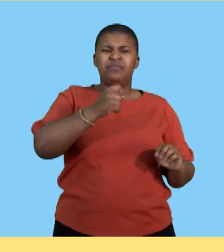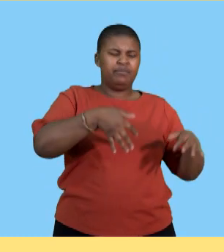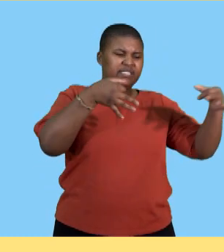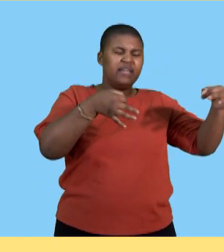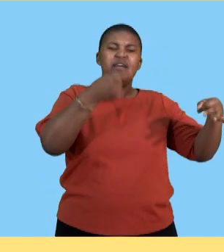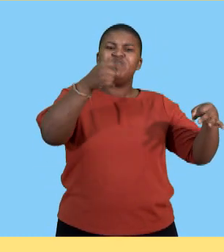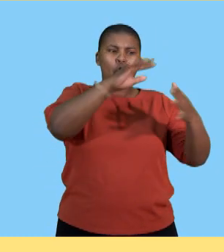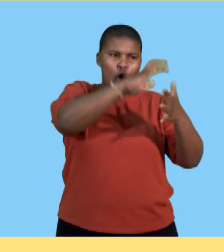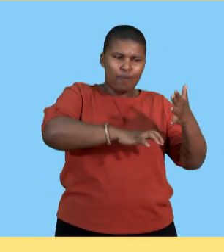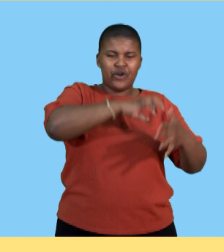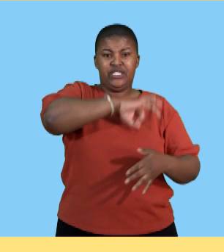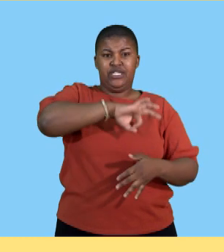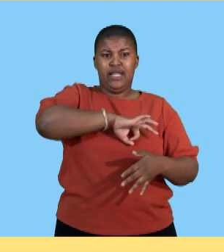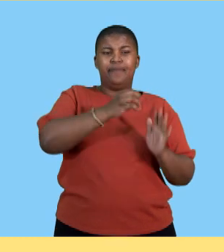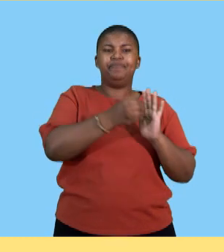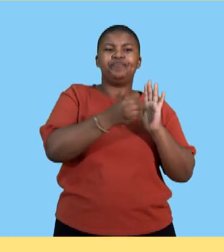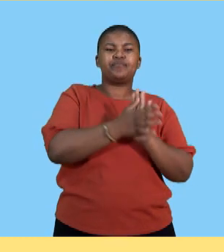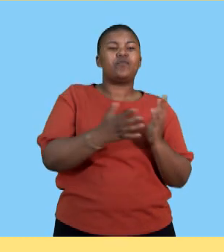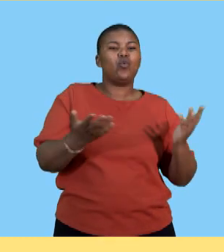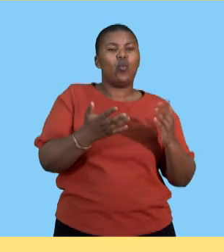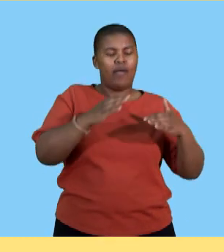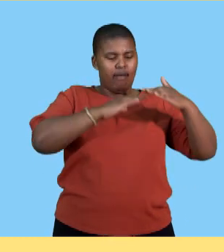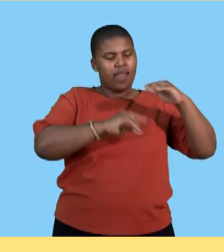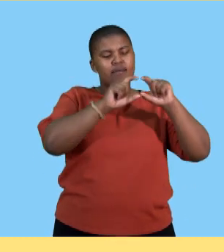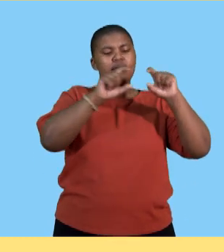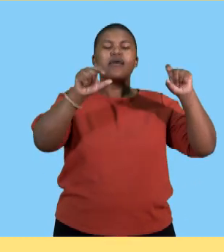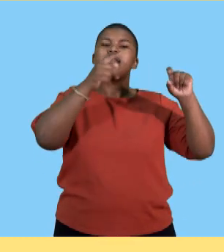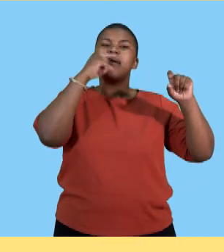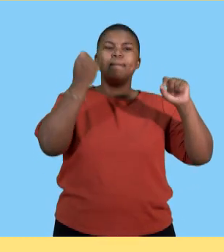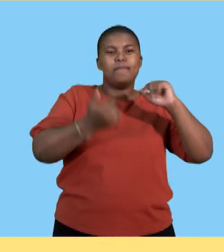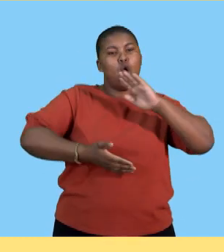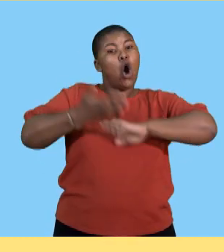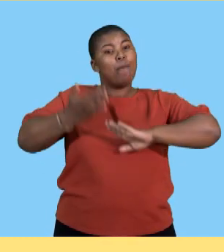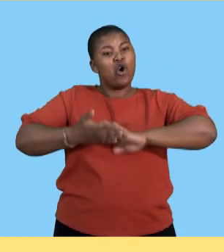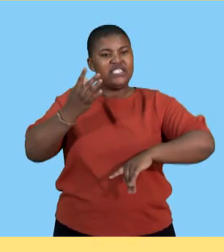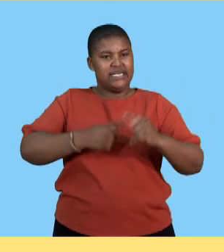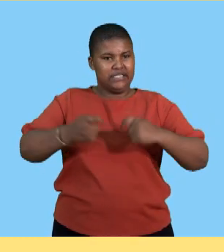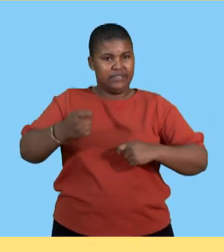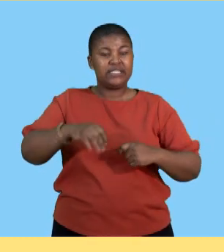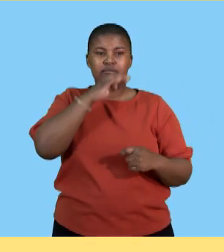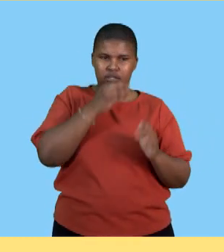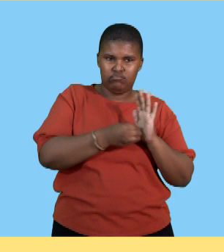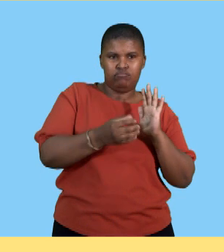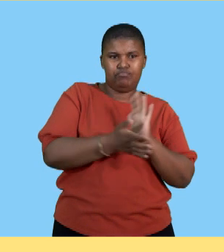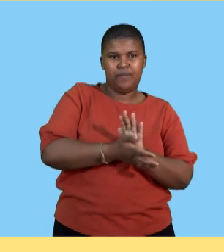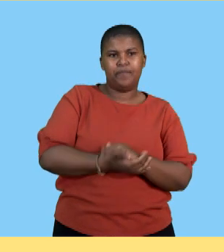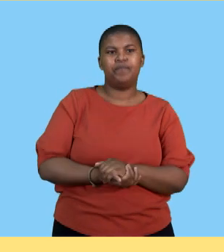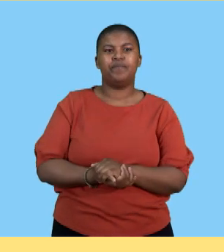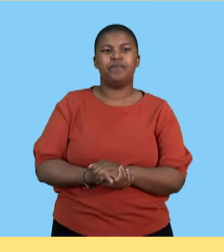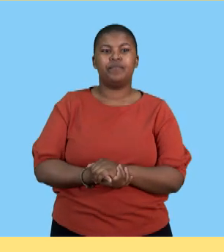in the statement of comprehensive income under operating expenses, so we record